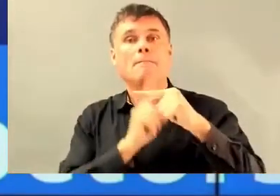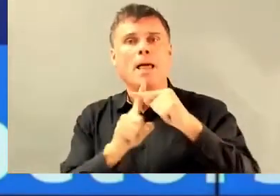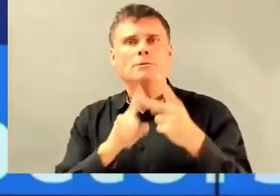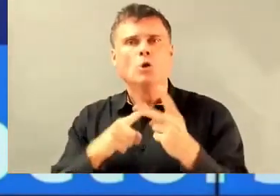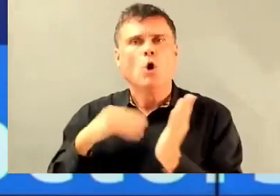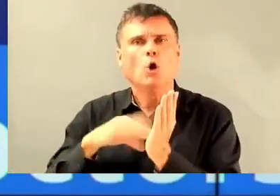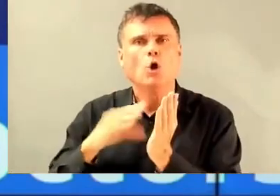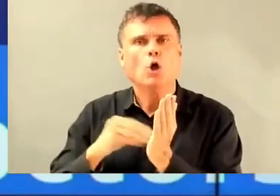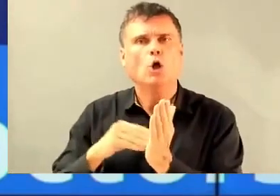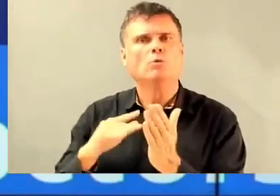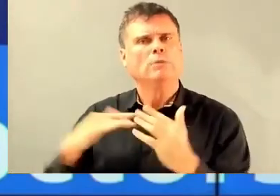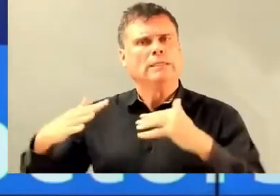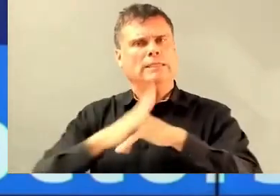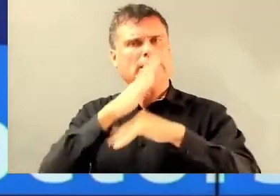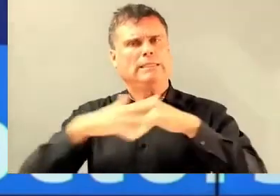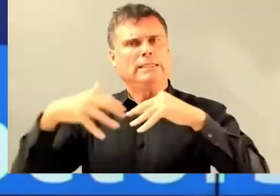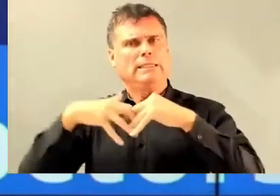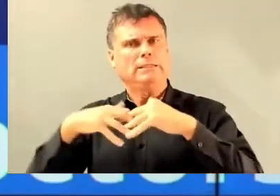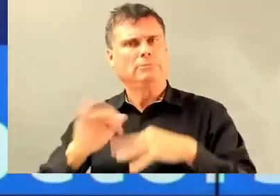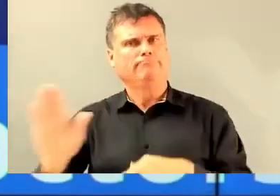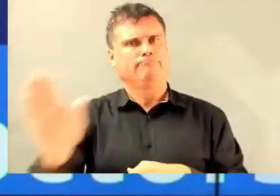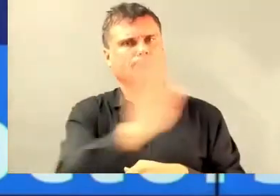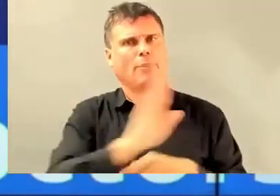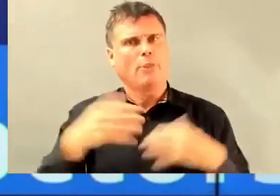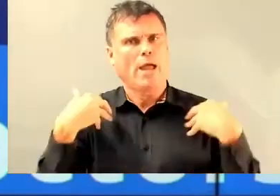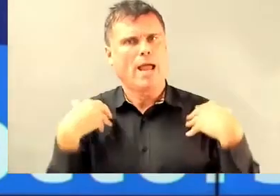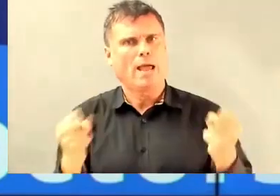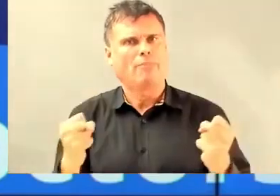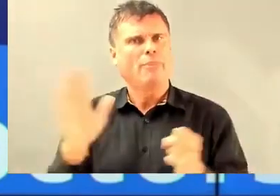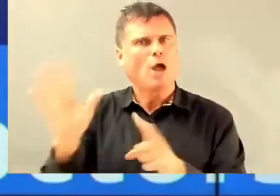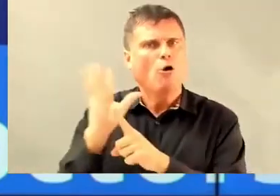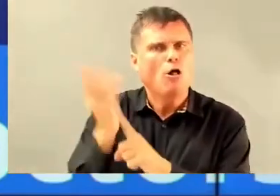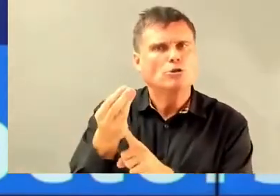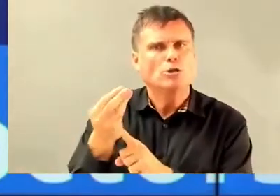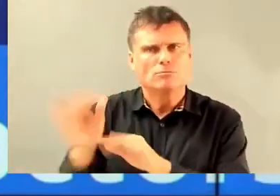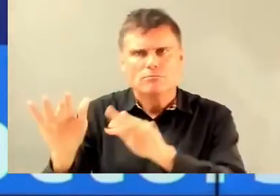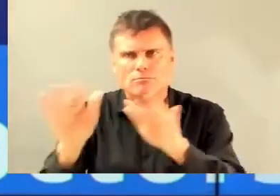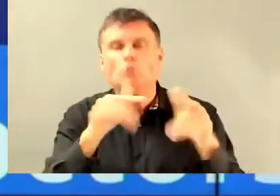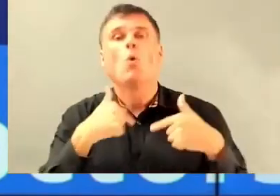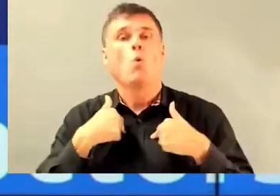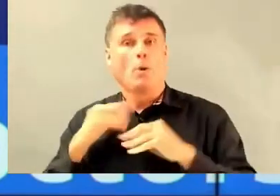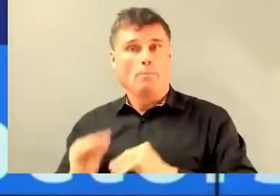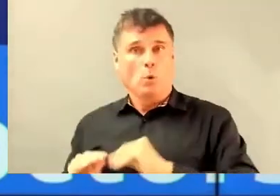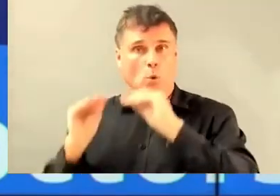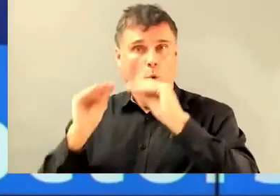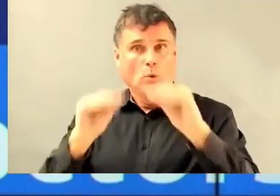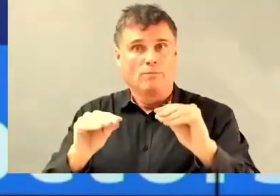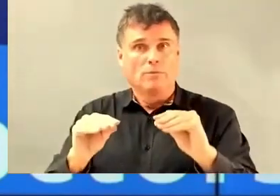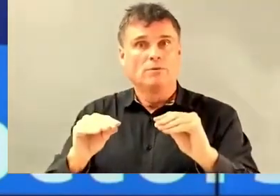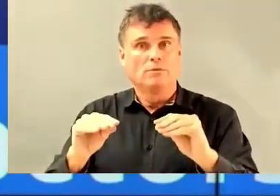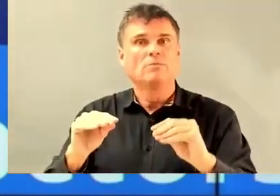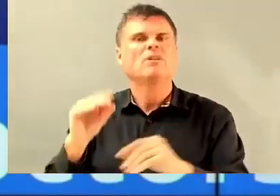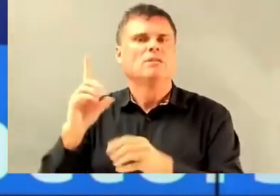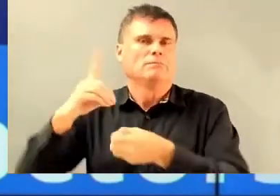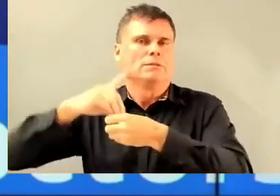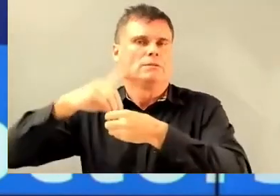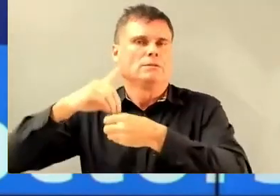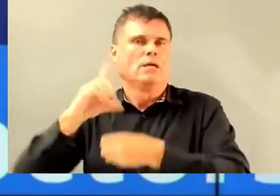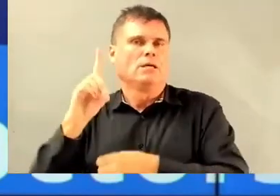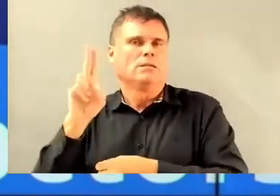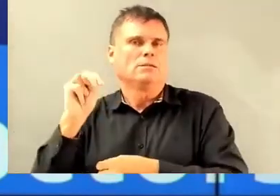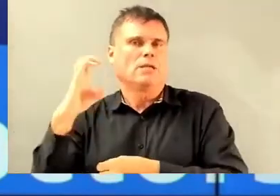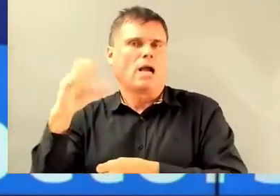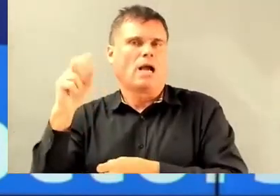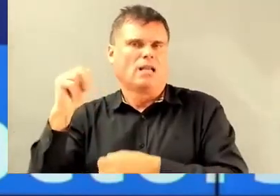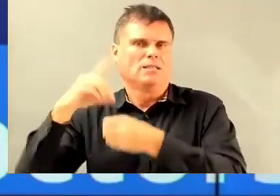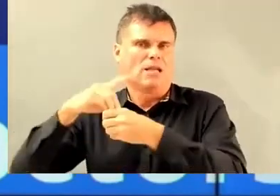Duncan and worked under the supervision of a family physician for 12 weeks until I completed the assessment. In September,